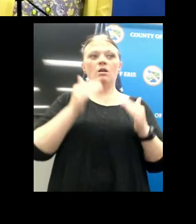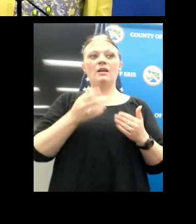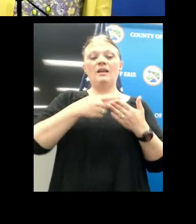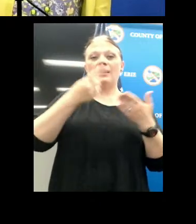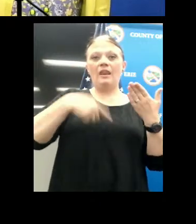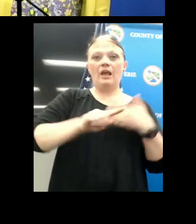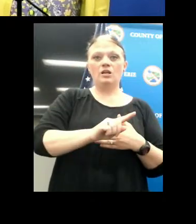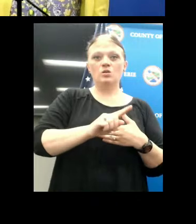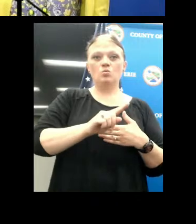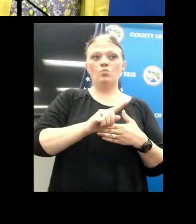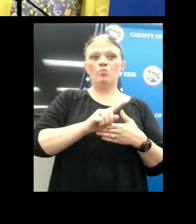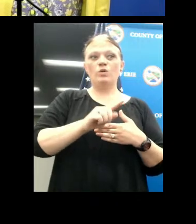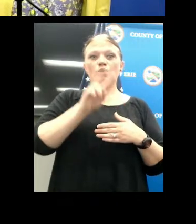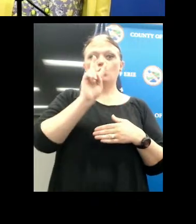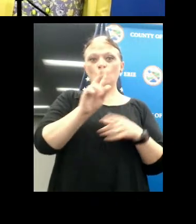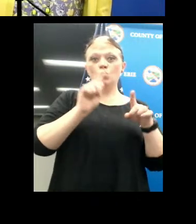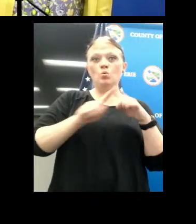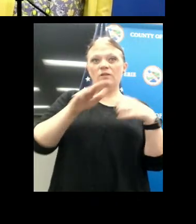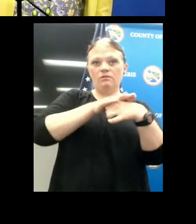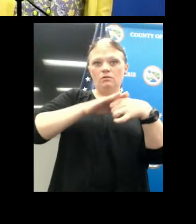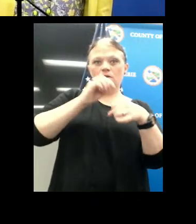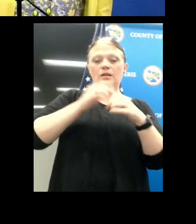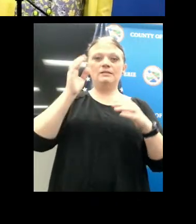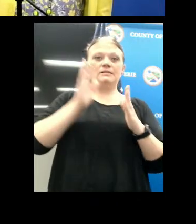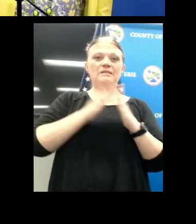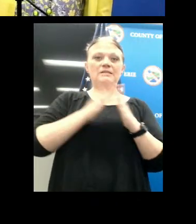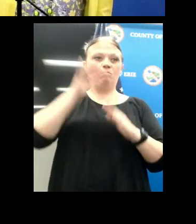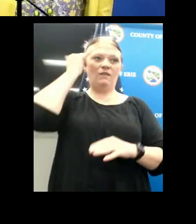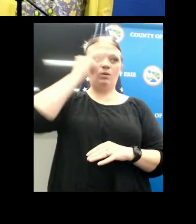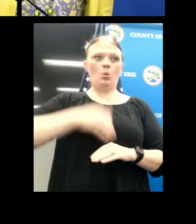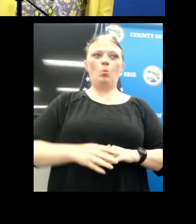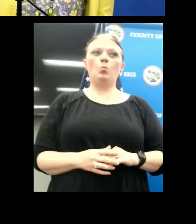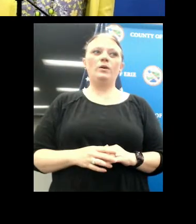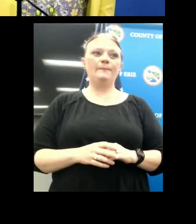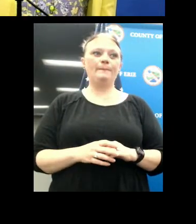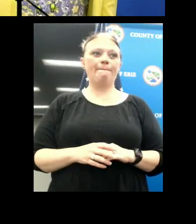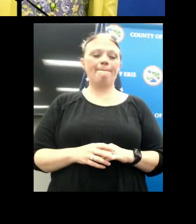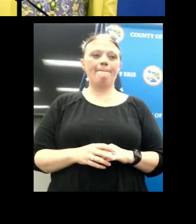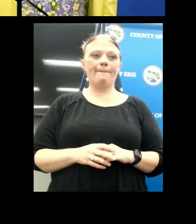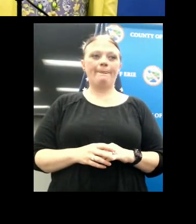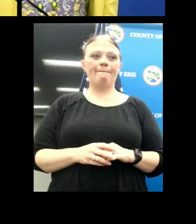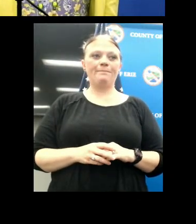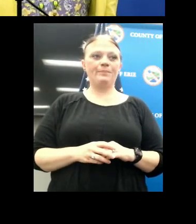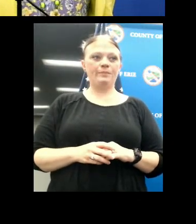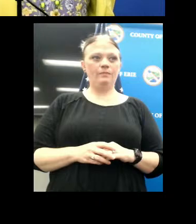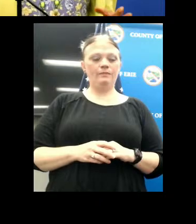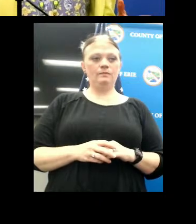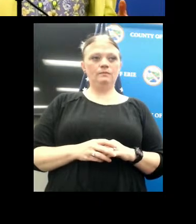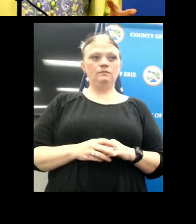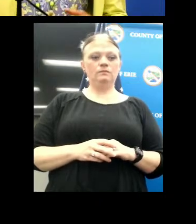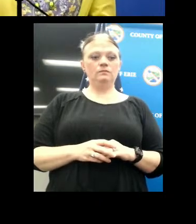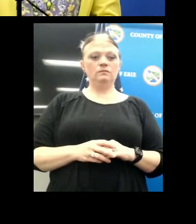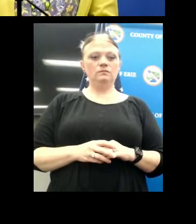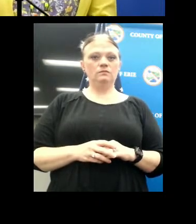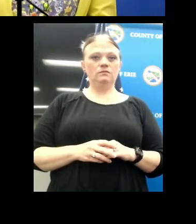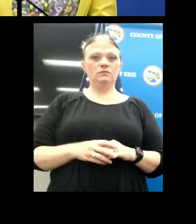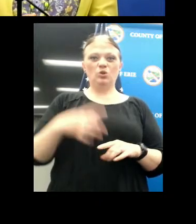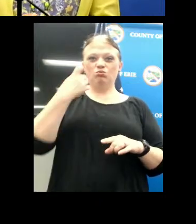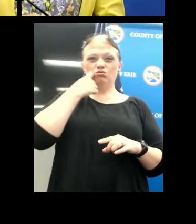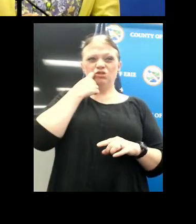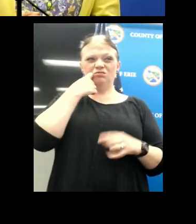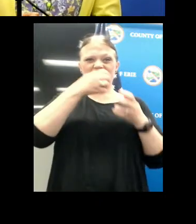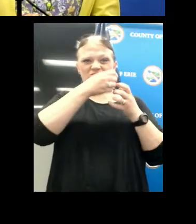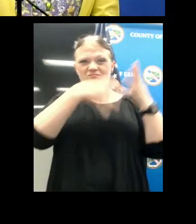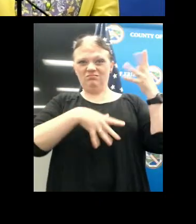then next week, we're going to be in 2 different sites in the city of Buffalo. So if those places don't work out